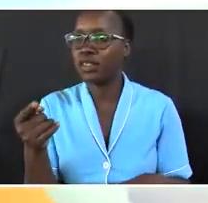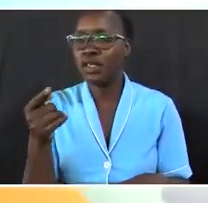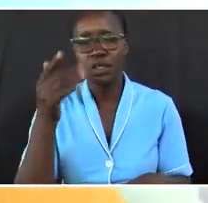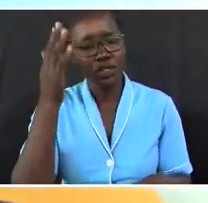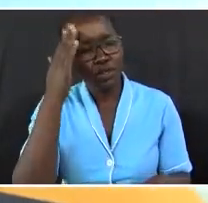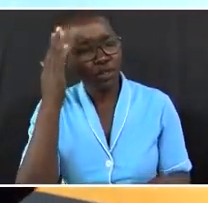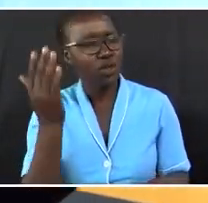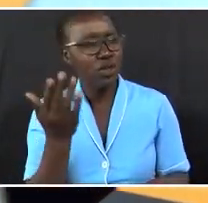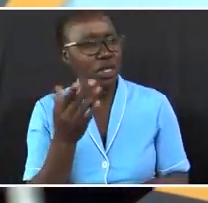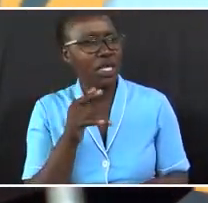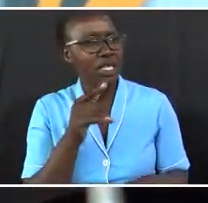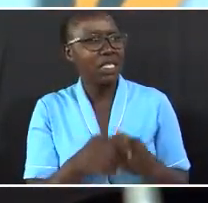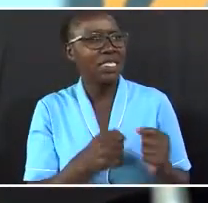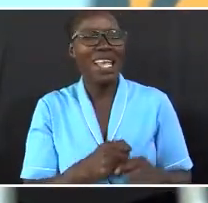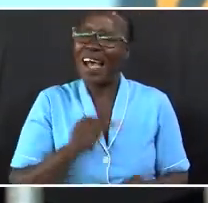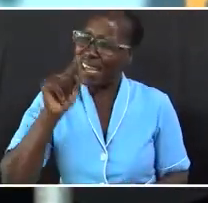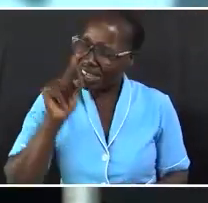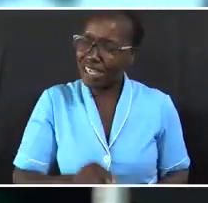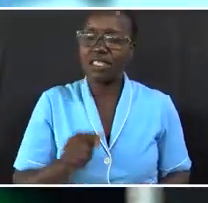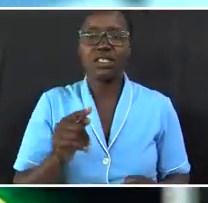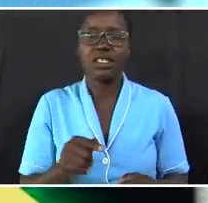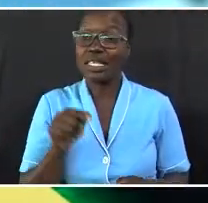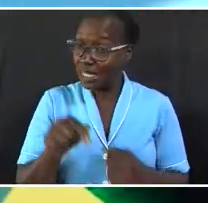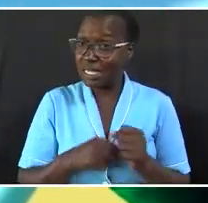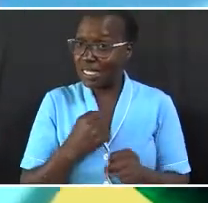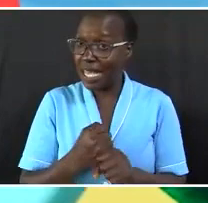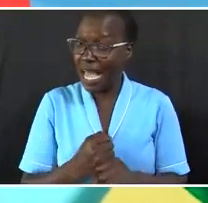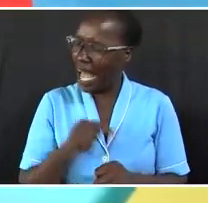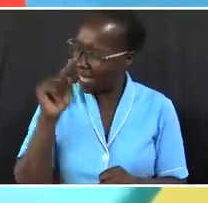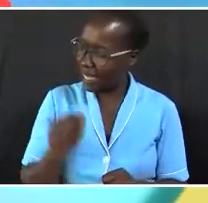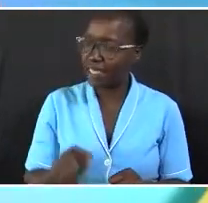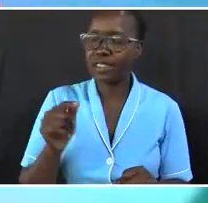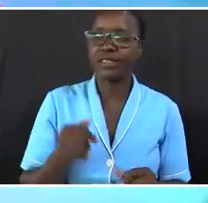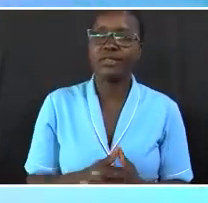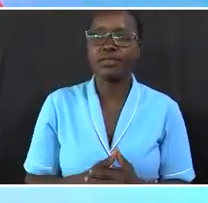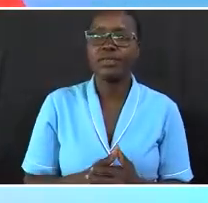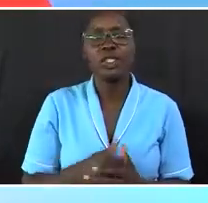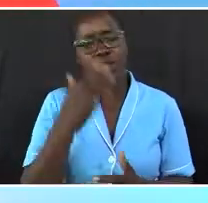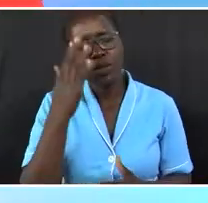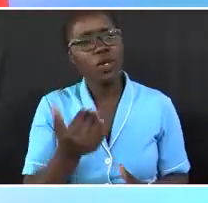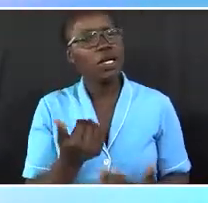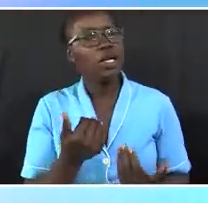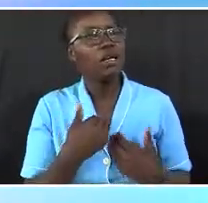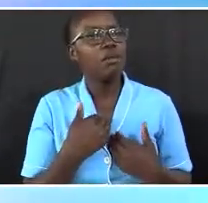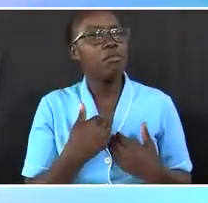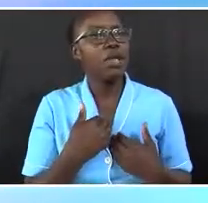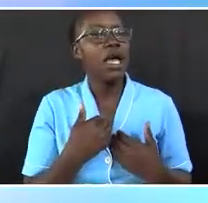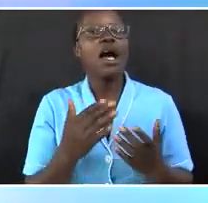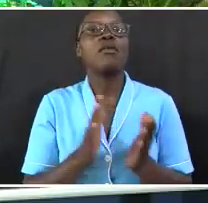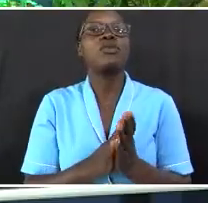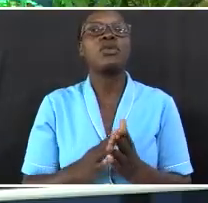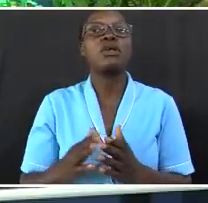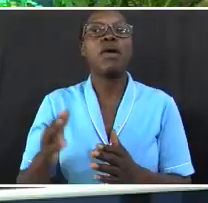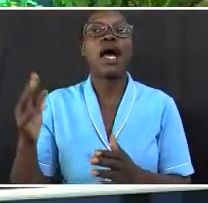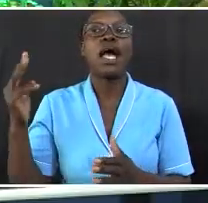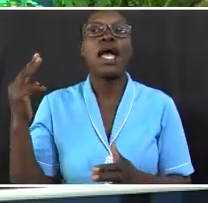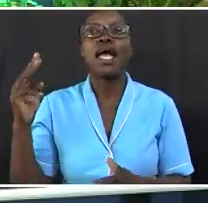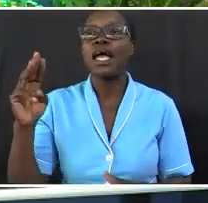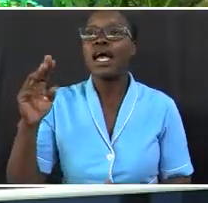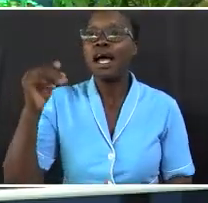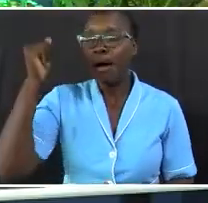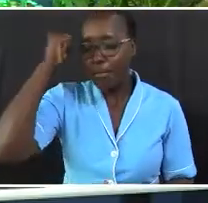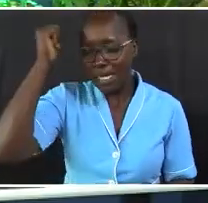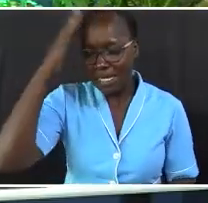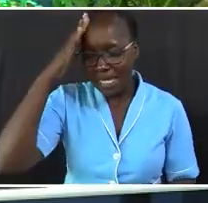know, this year I can't. This year I cannot. Why? I'm doing my master's, and you know,